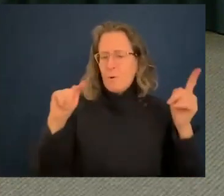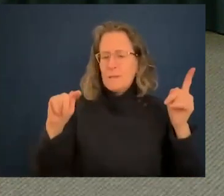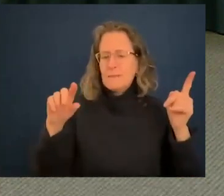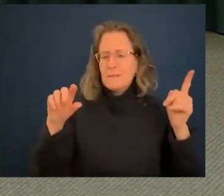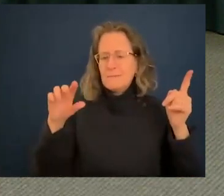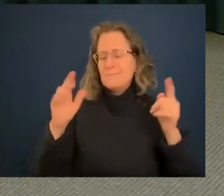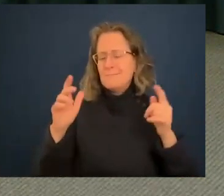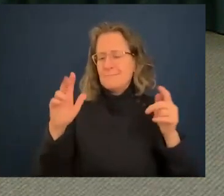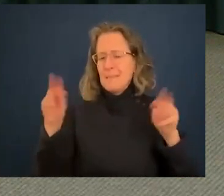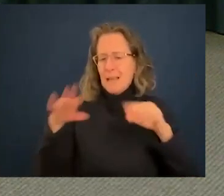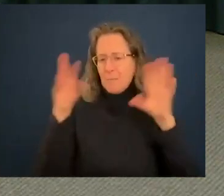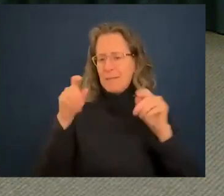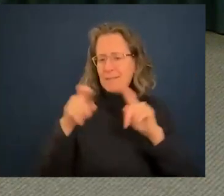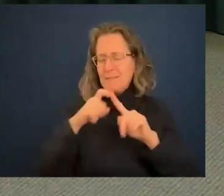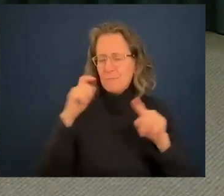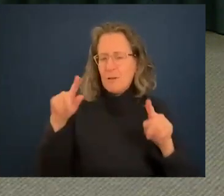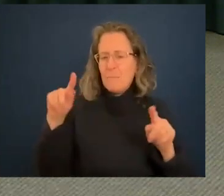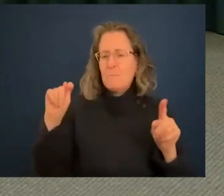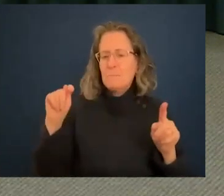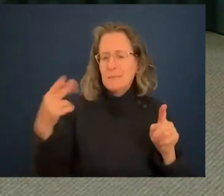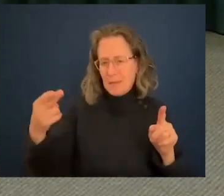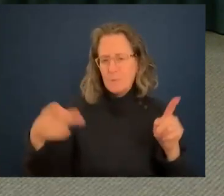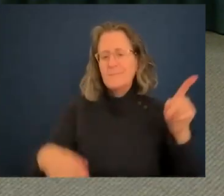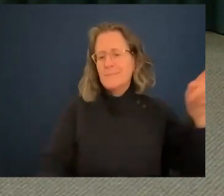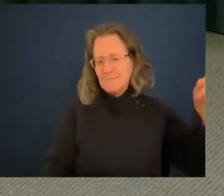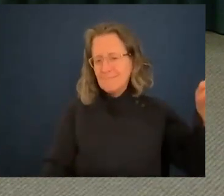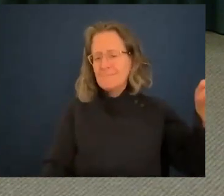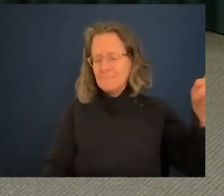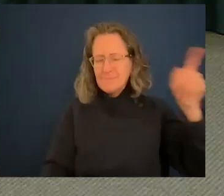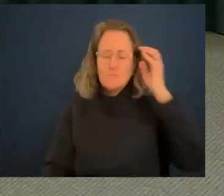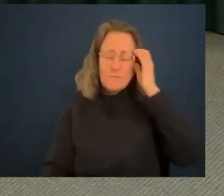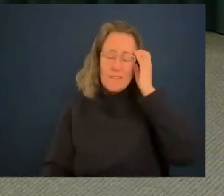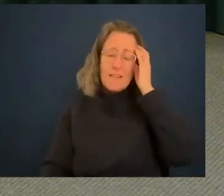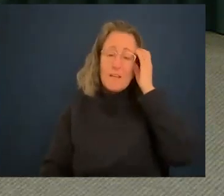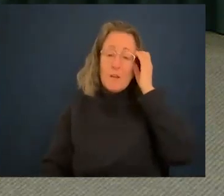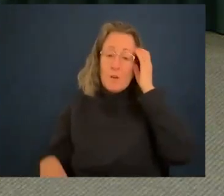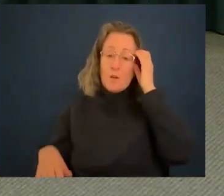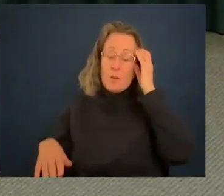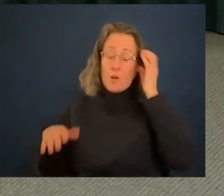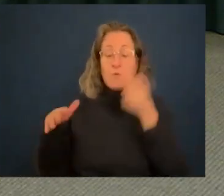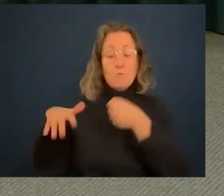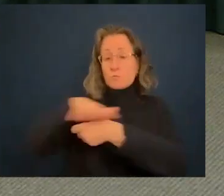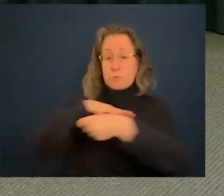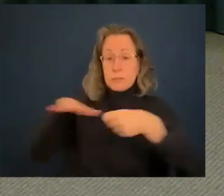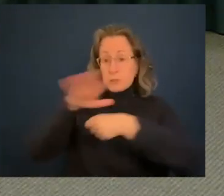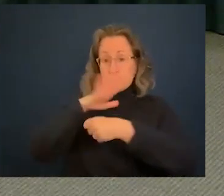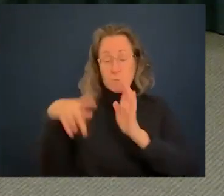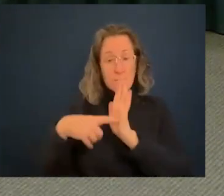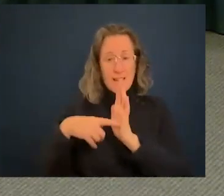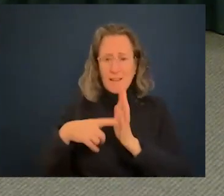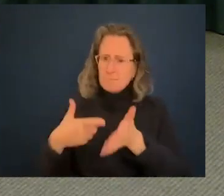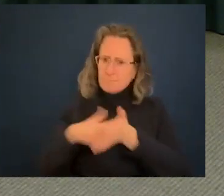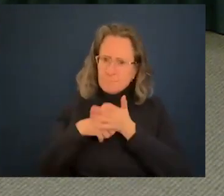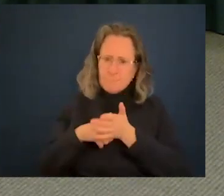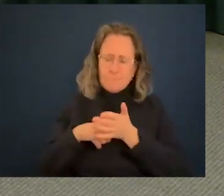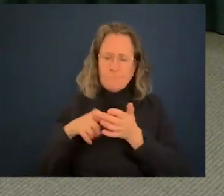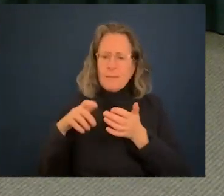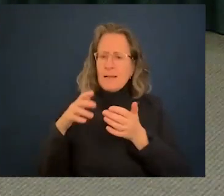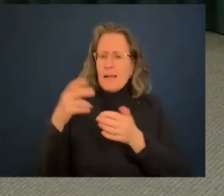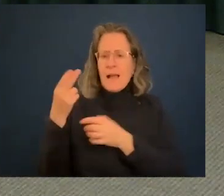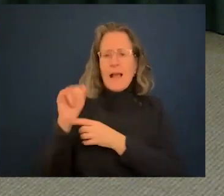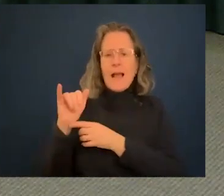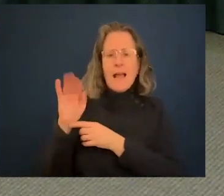hybrid essentially yeah sure sure because it requires that we have some sort of response here